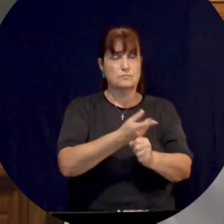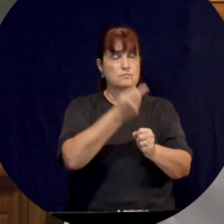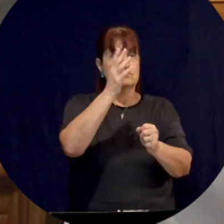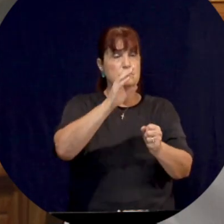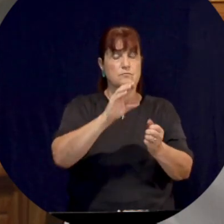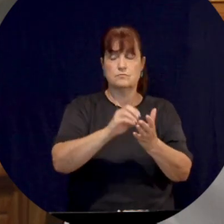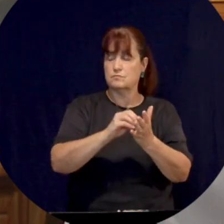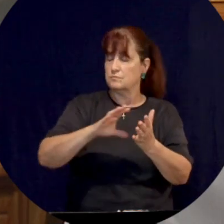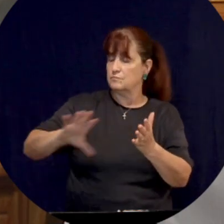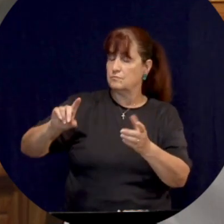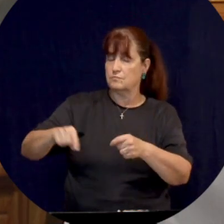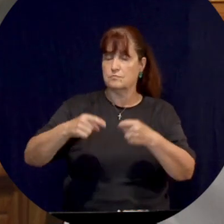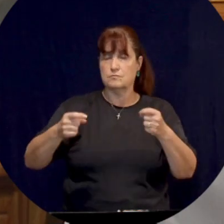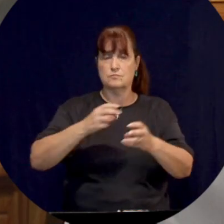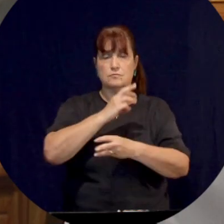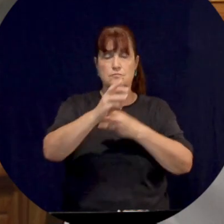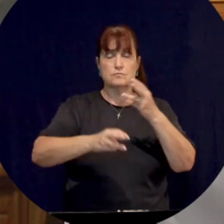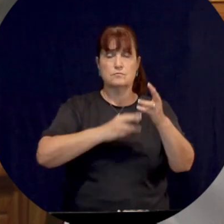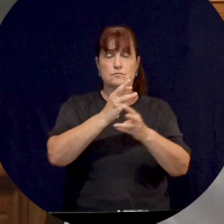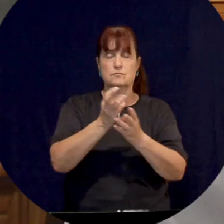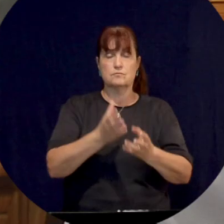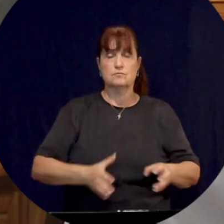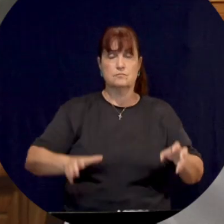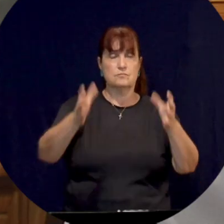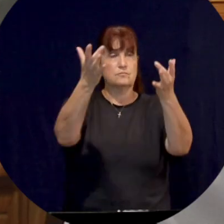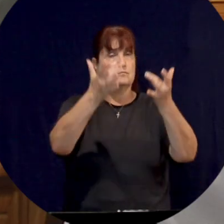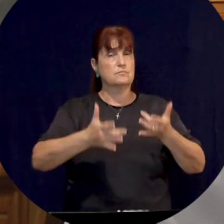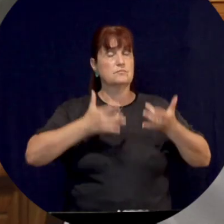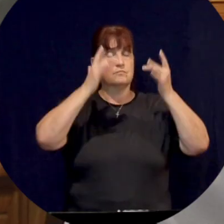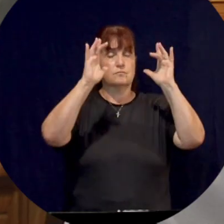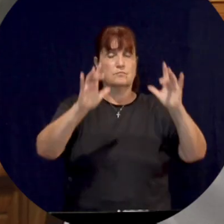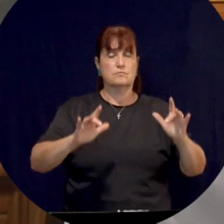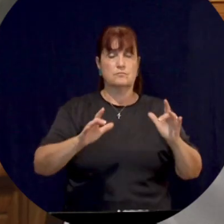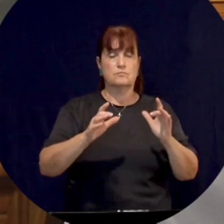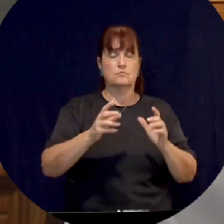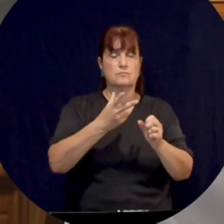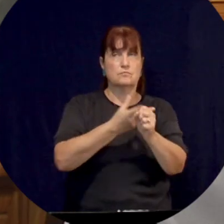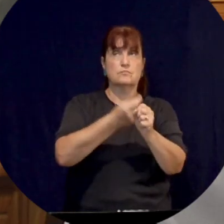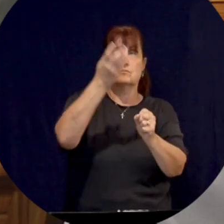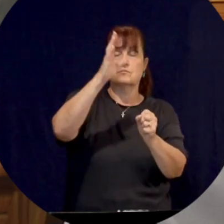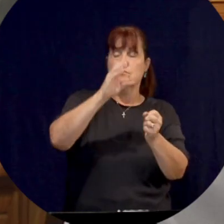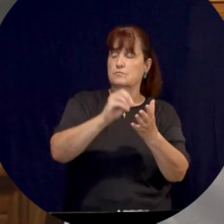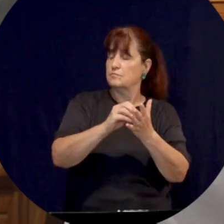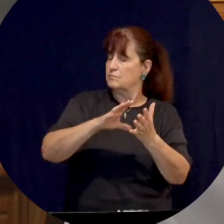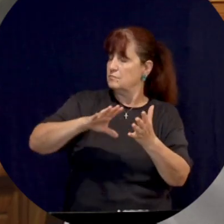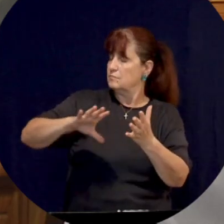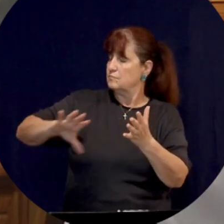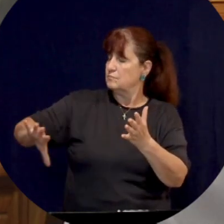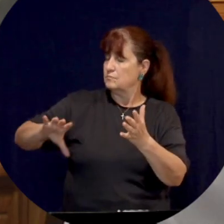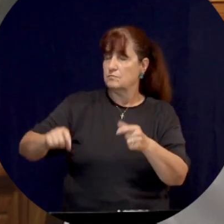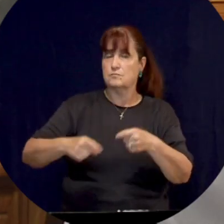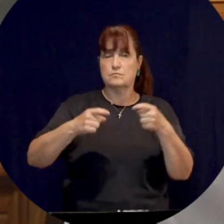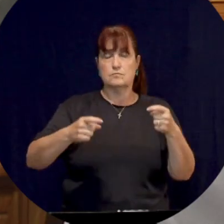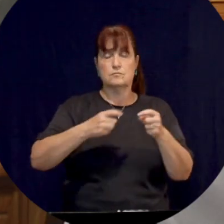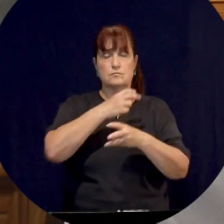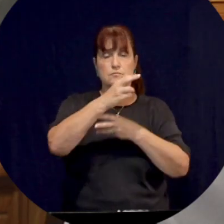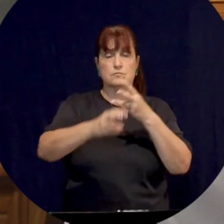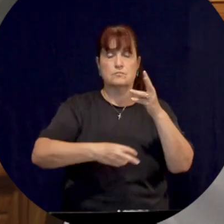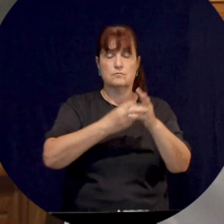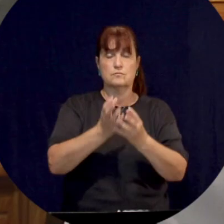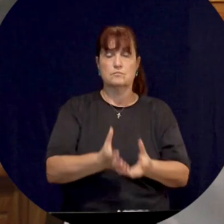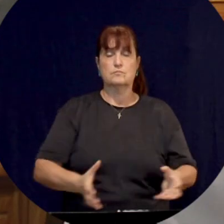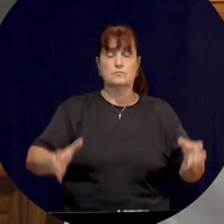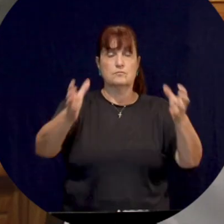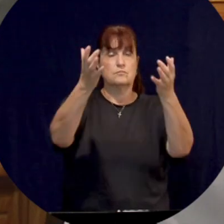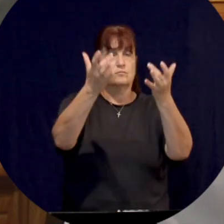Lamb of God, you take away the sin of the world, have mercy on us. Lamb of God, you take away the